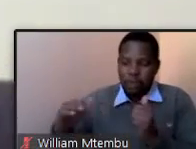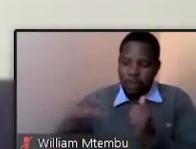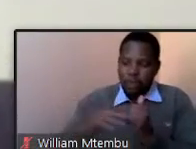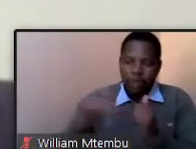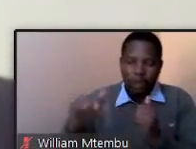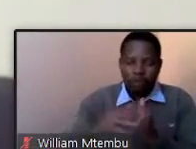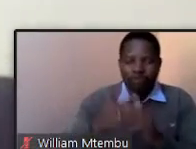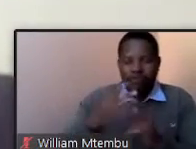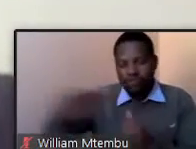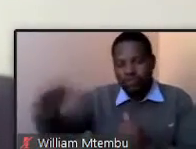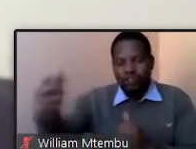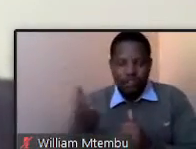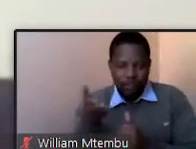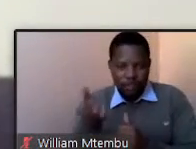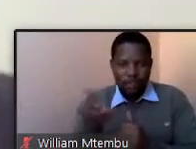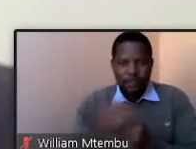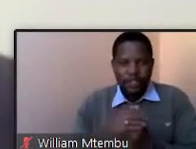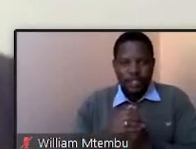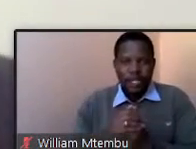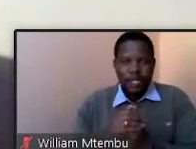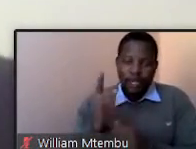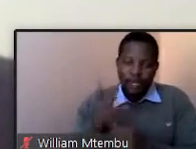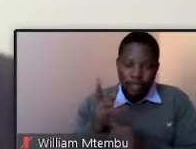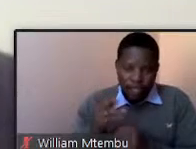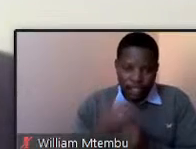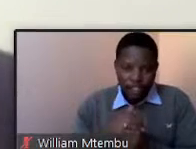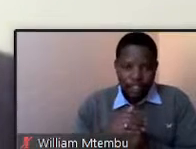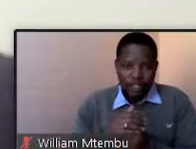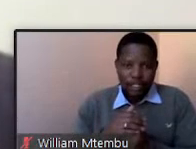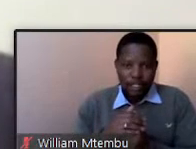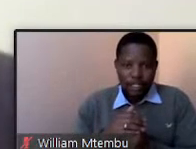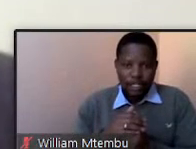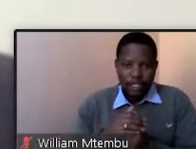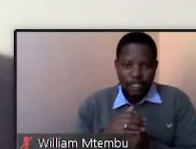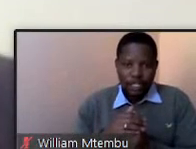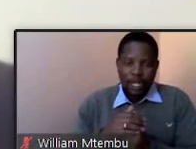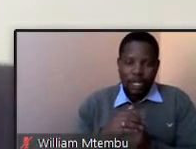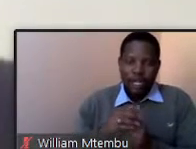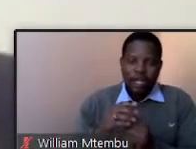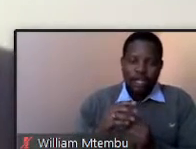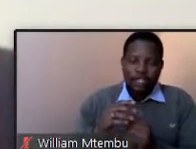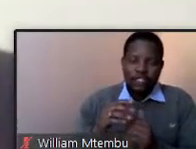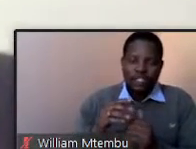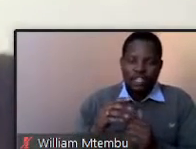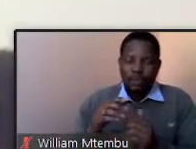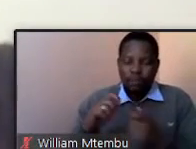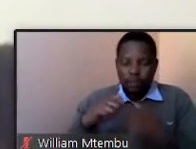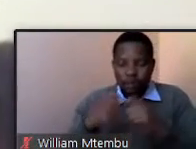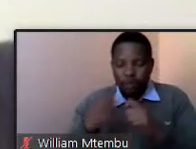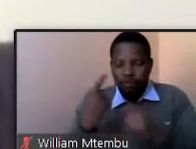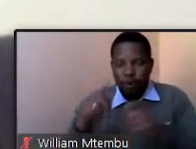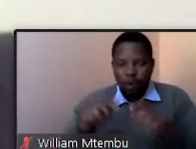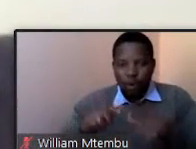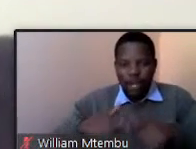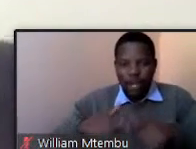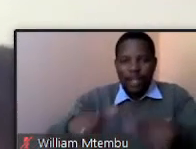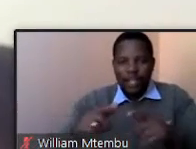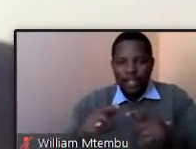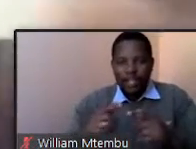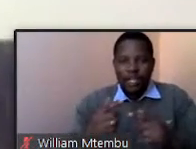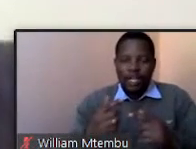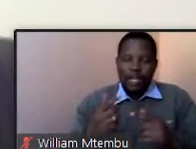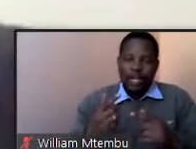rivers. And also the issue of land, the available land